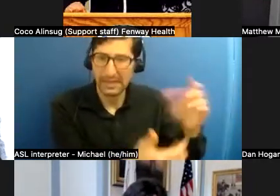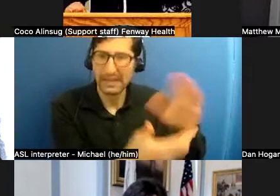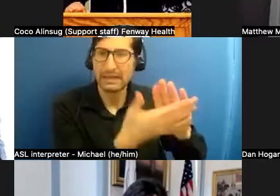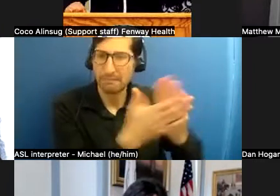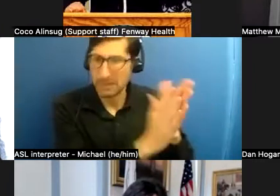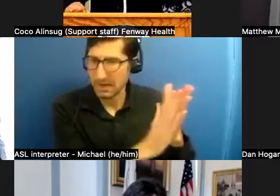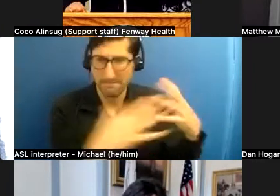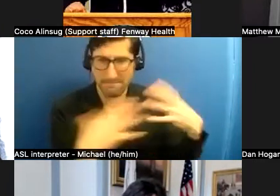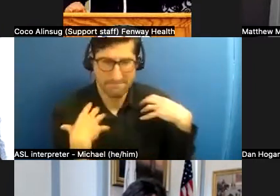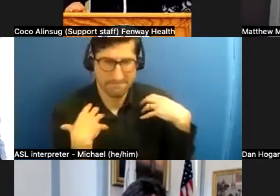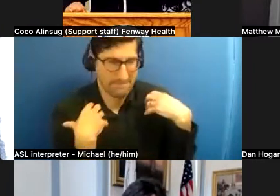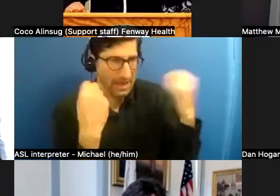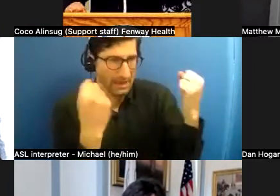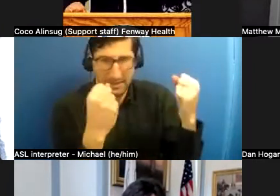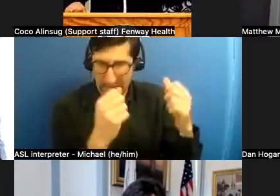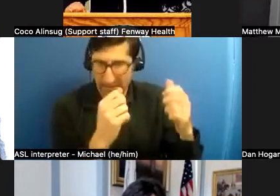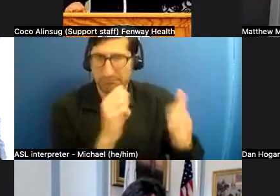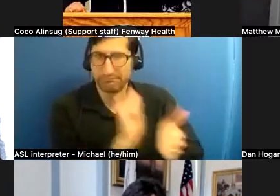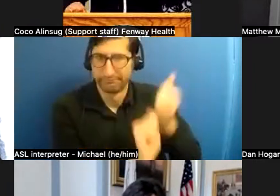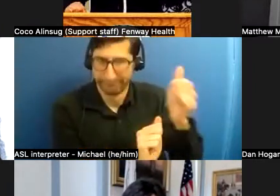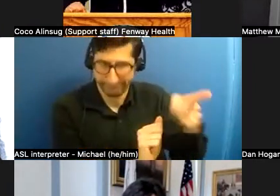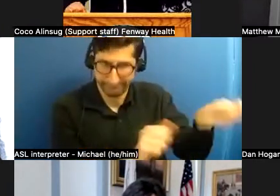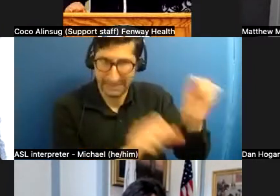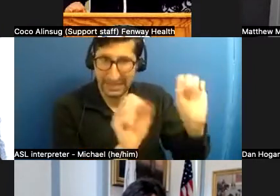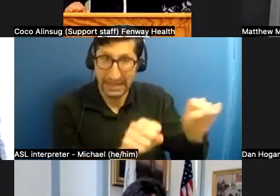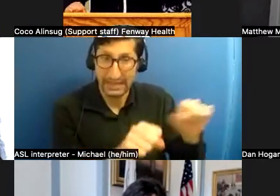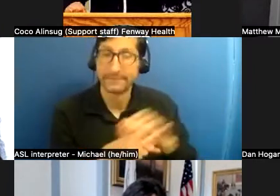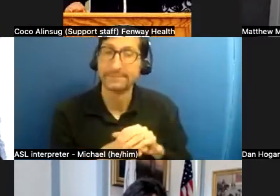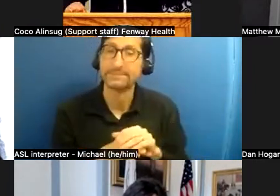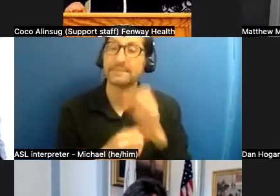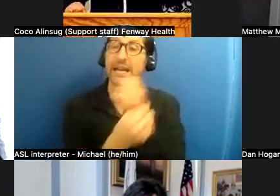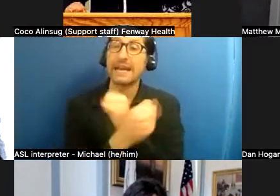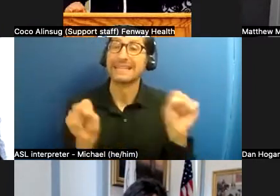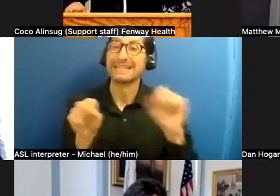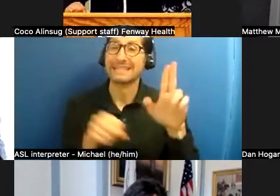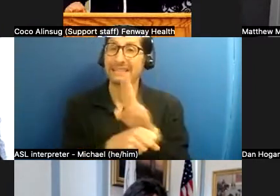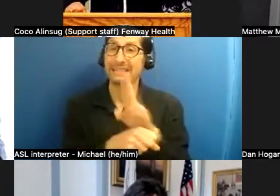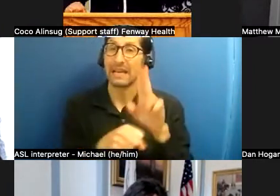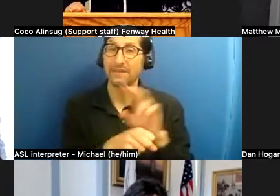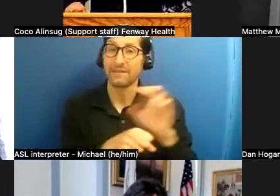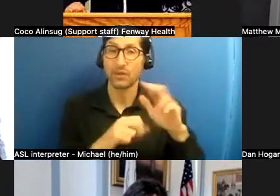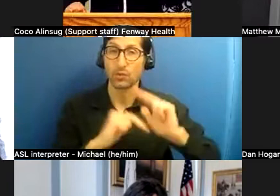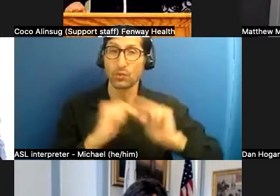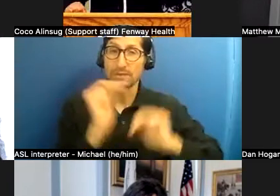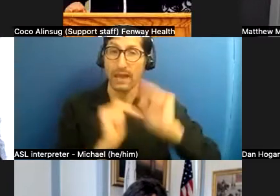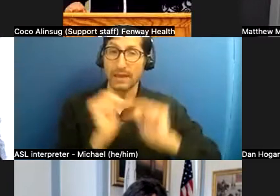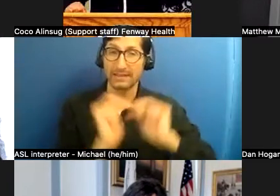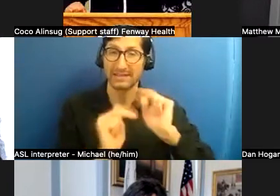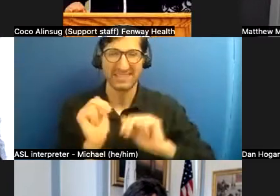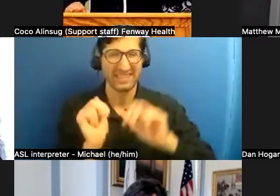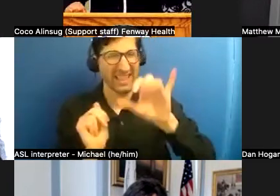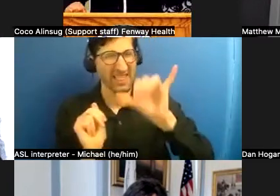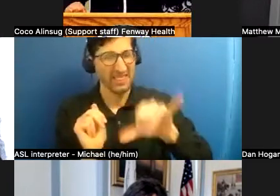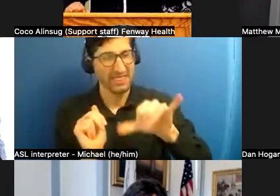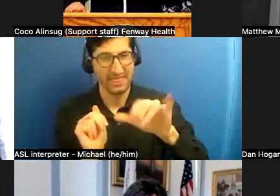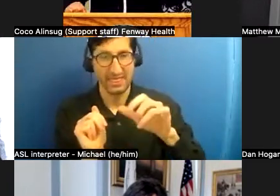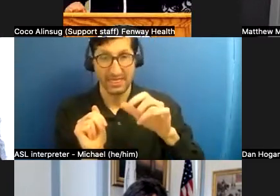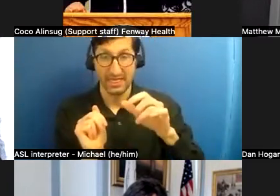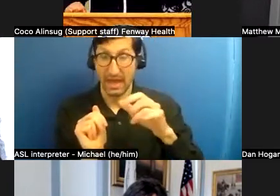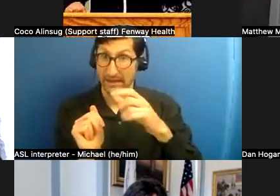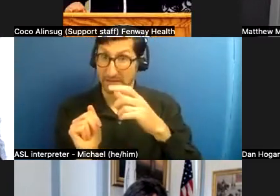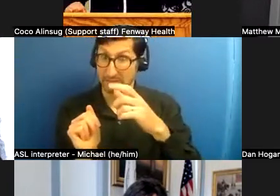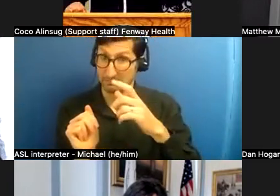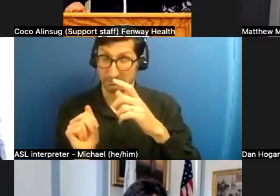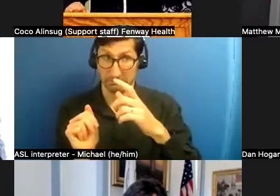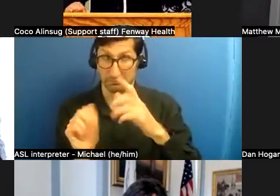possible. Safe consumption sites specifically are a very concrete form of harm